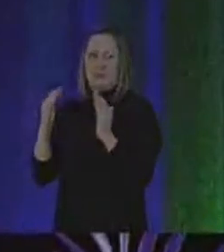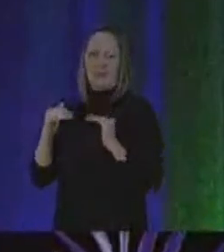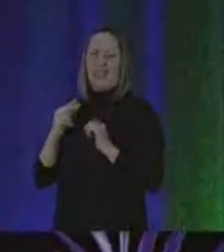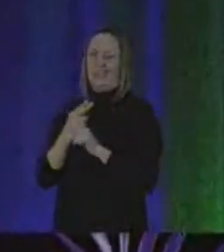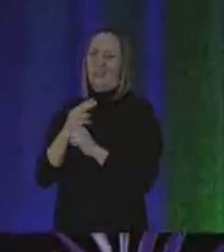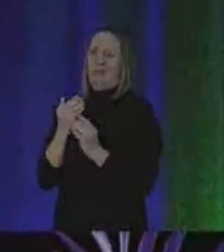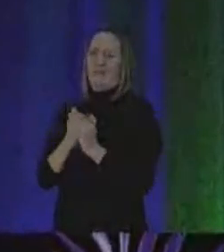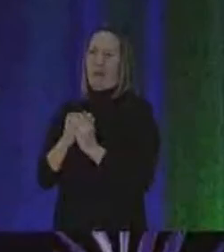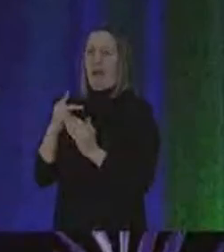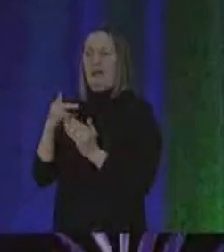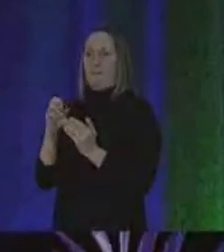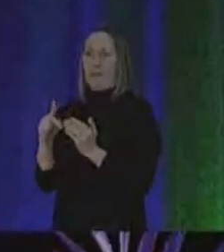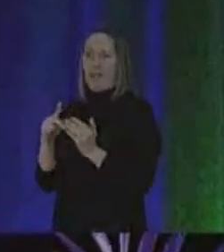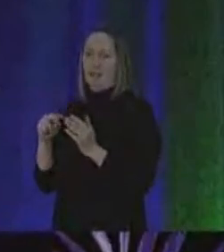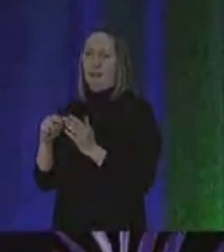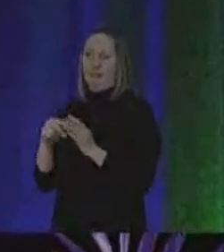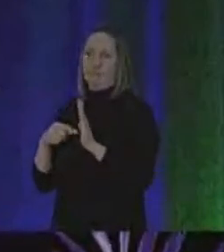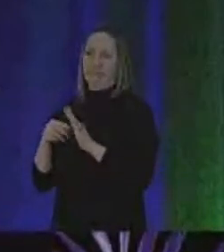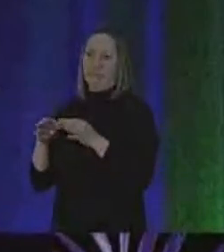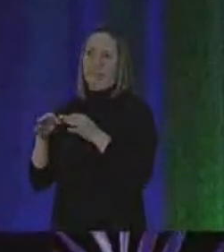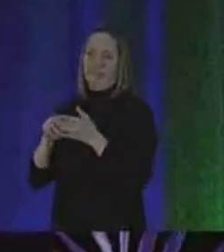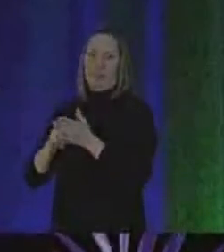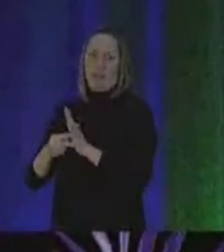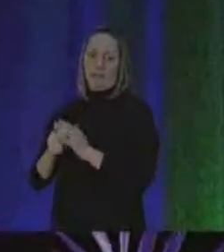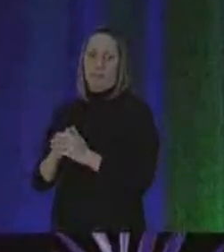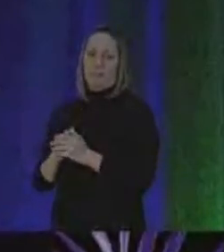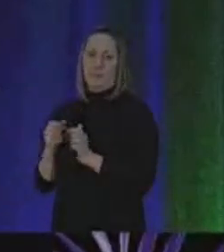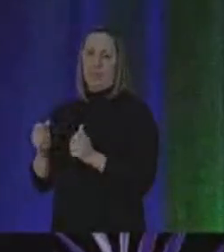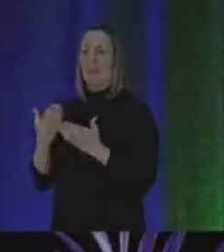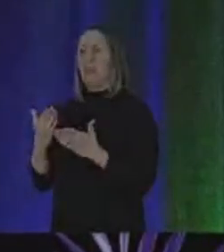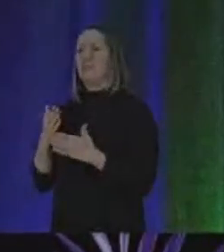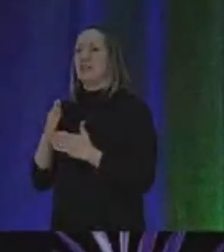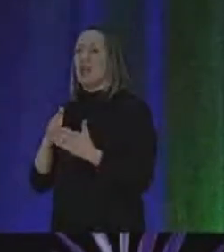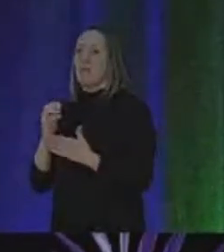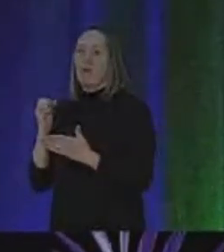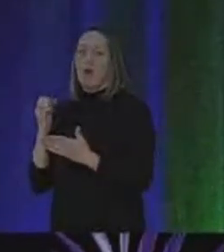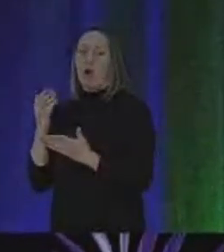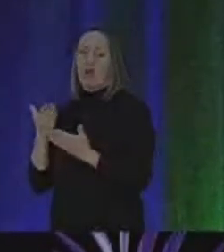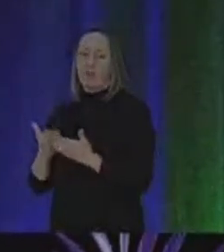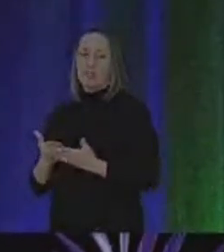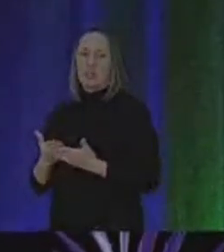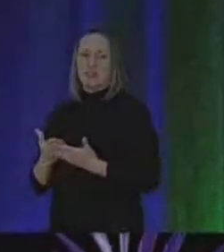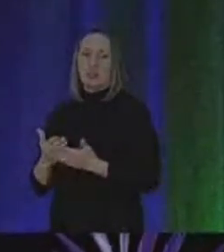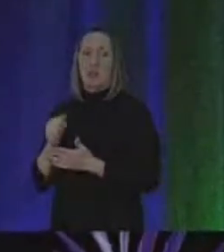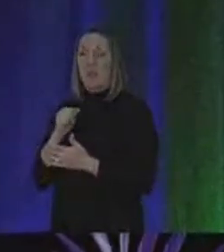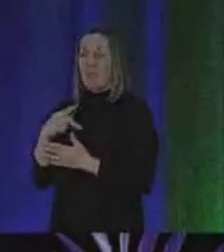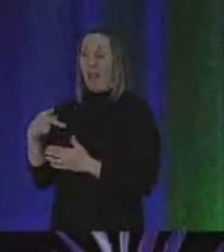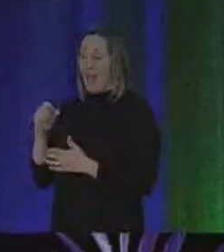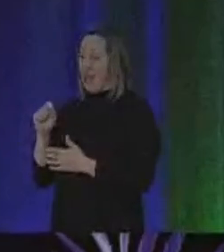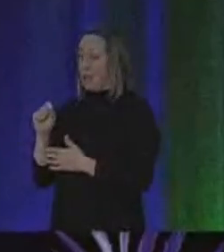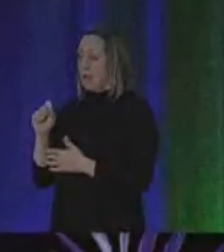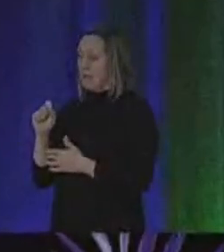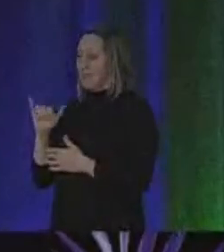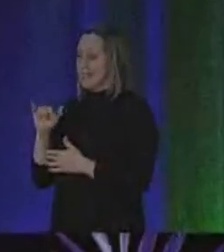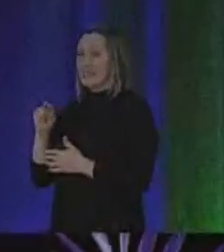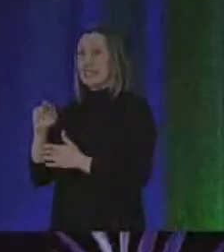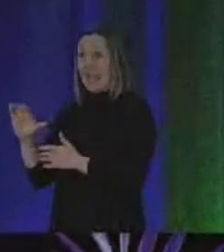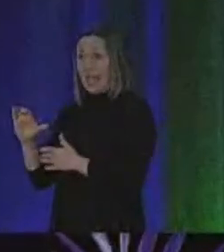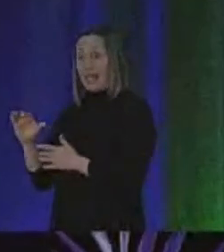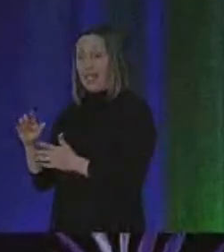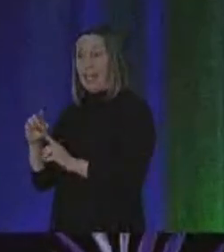file path to define it. And then we give it certain authorization. The cool thing is that with AppSync, it integrates directly with